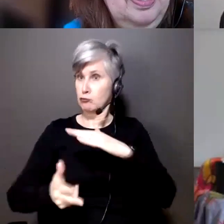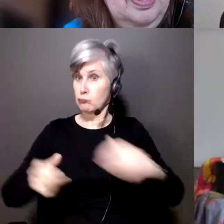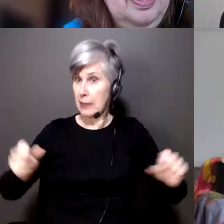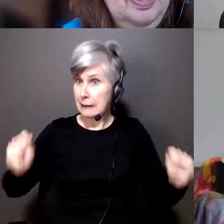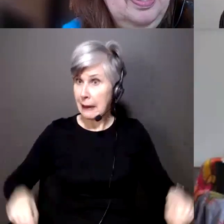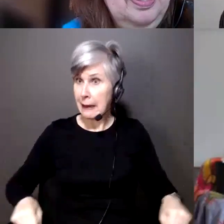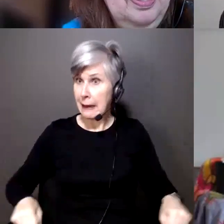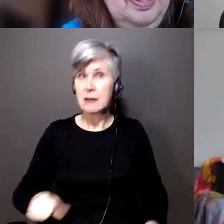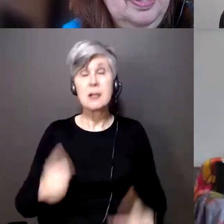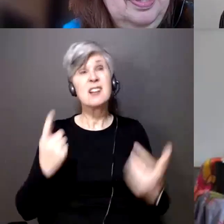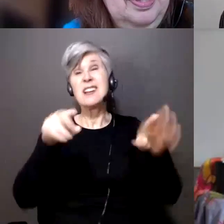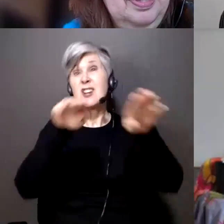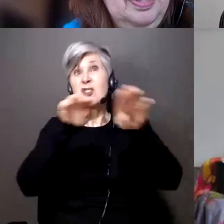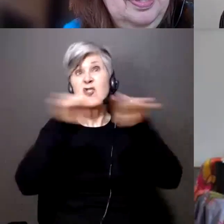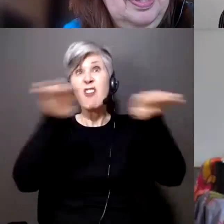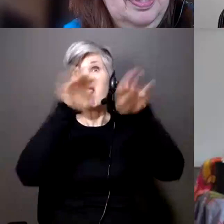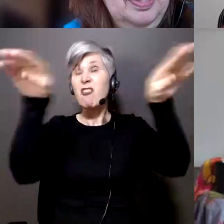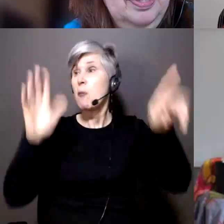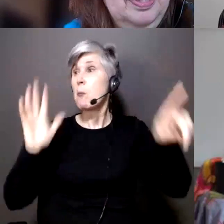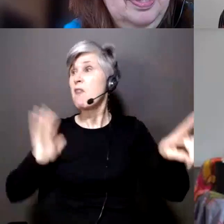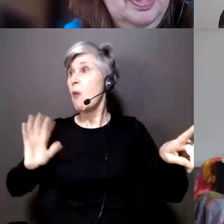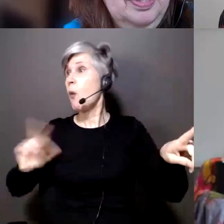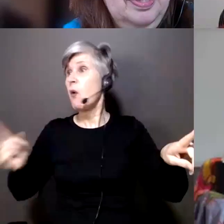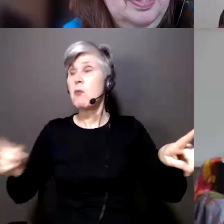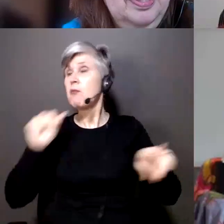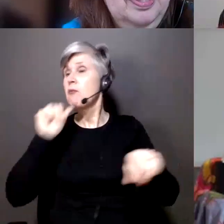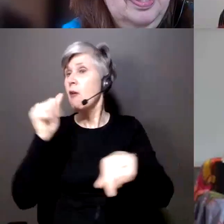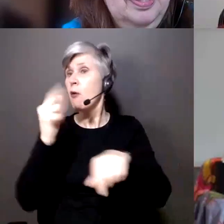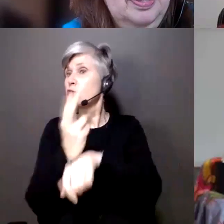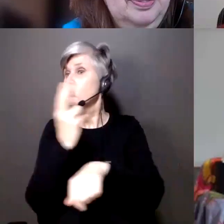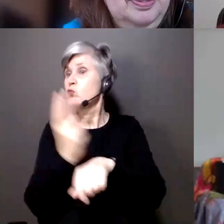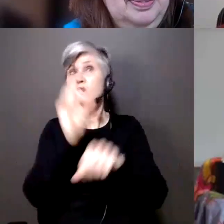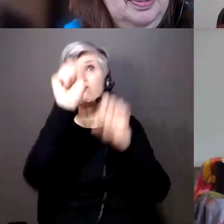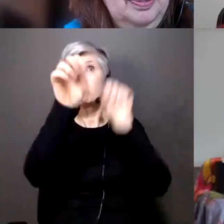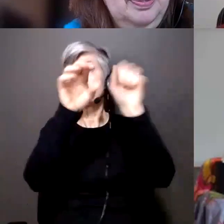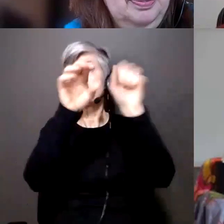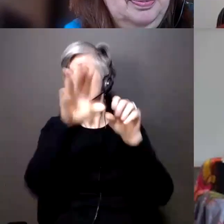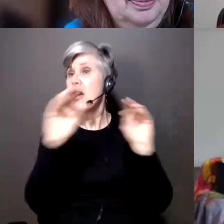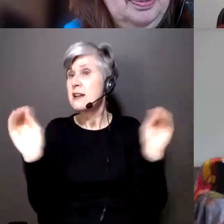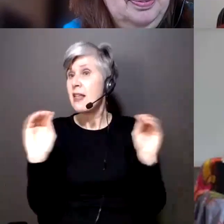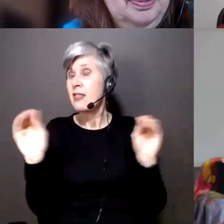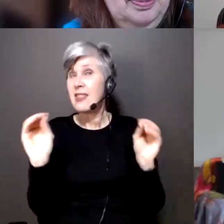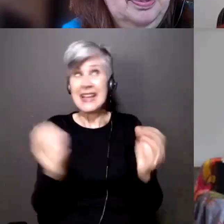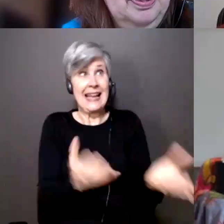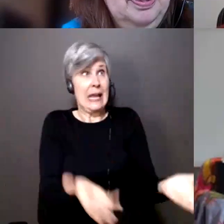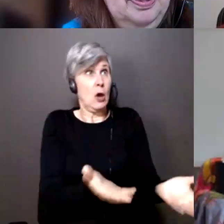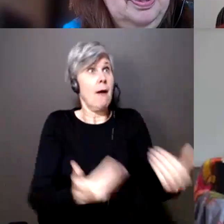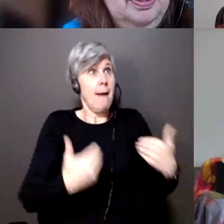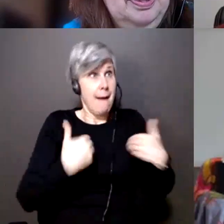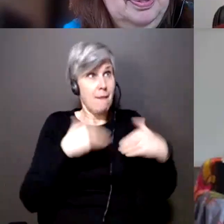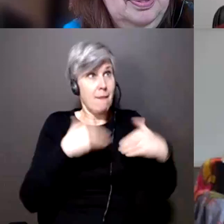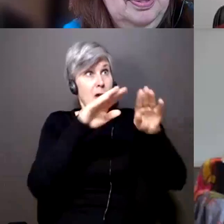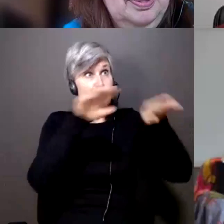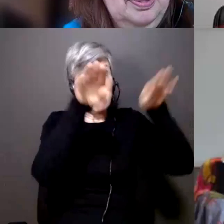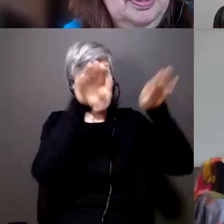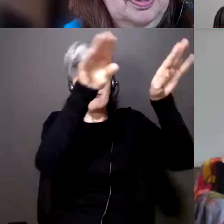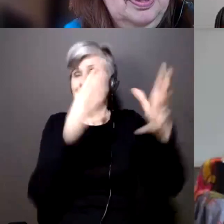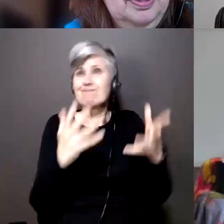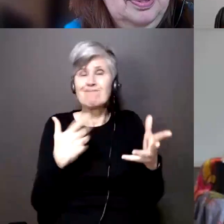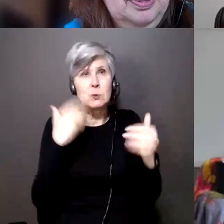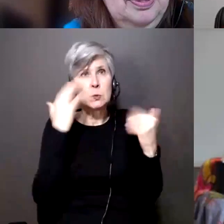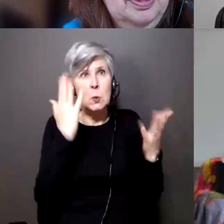so I don't really have a solution in mind for that barrier here. Okay, yeah. Well, those solutions that could